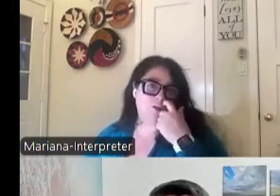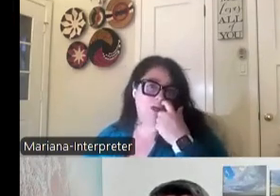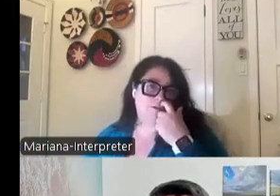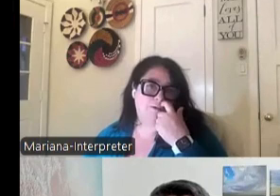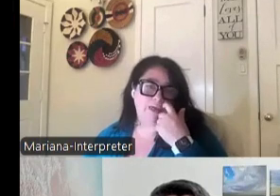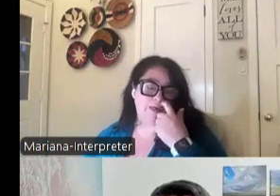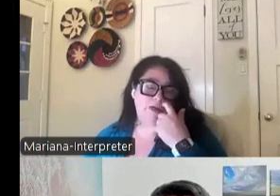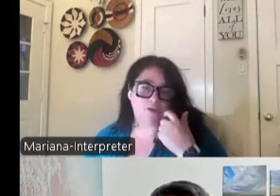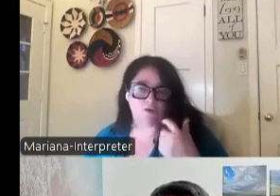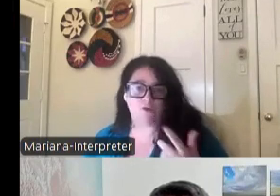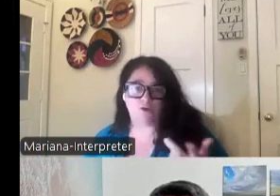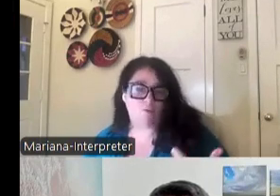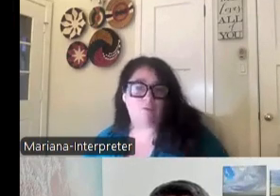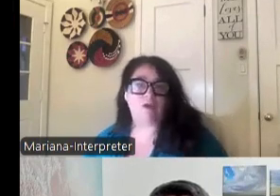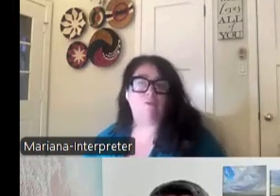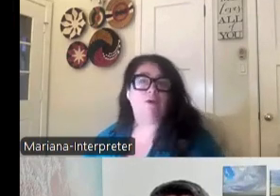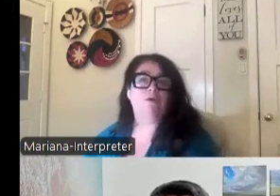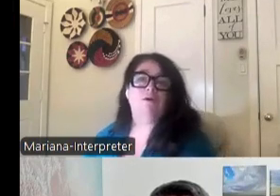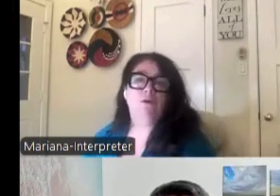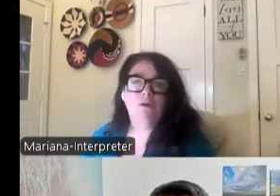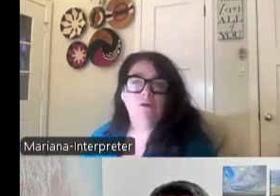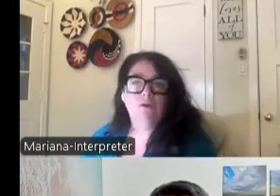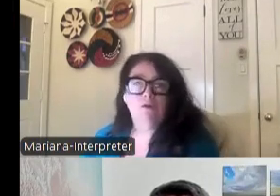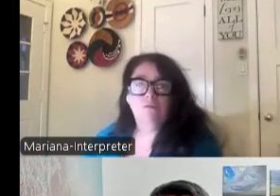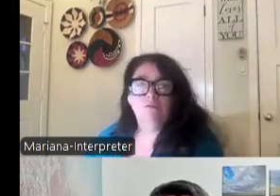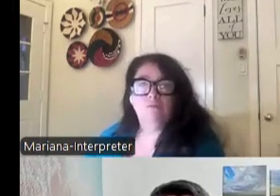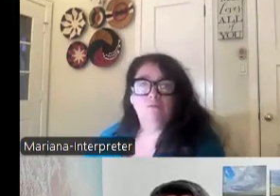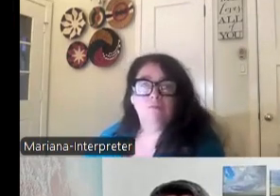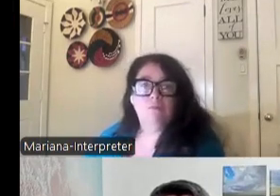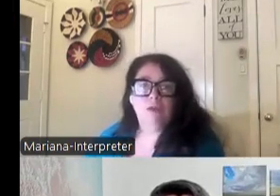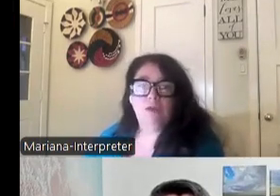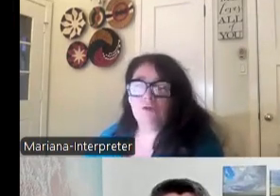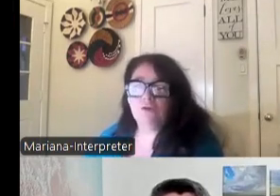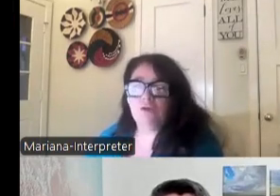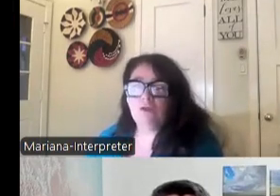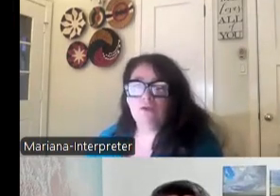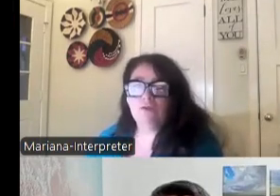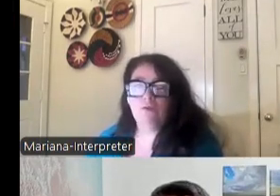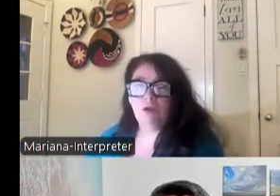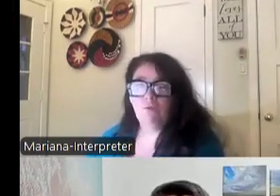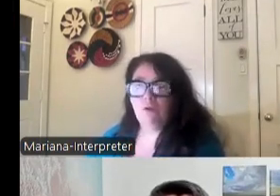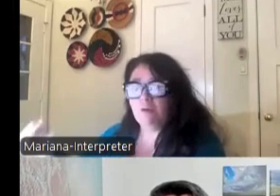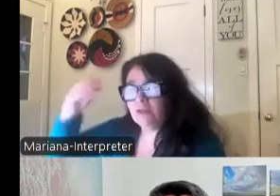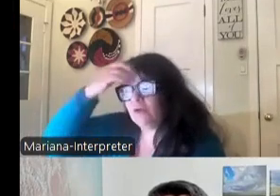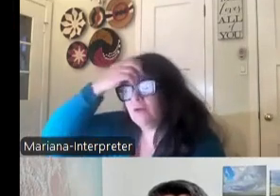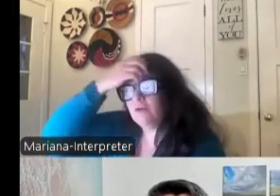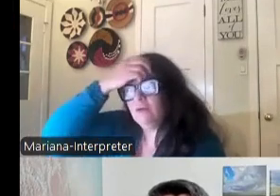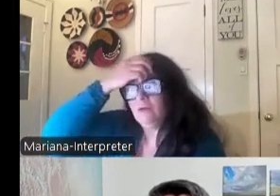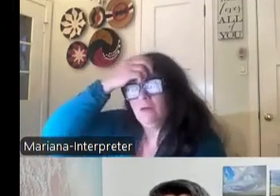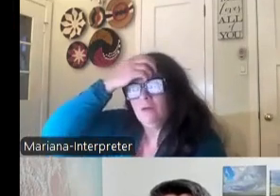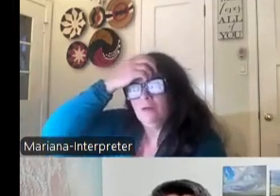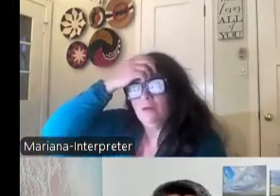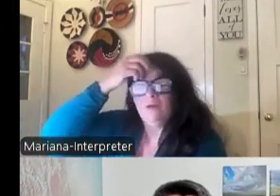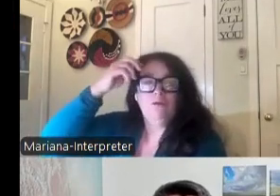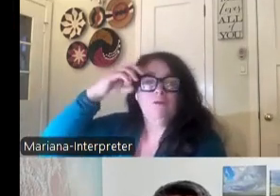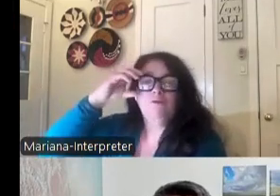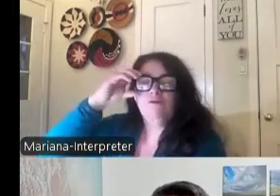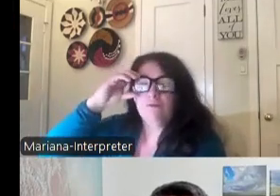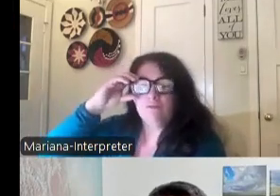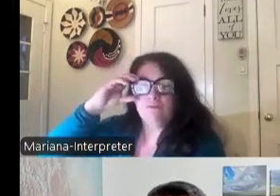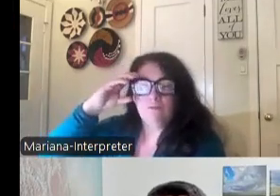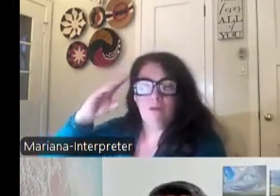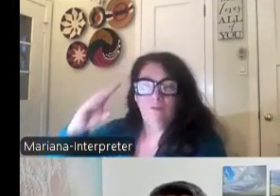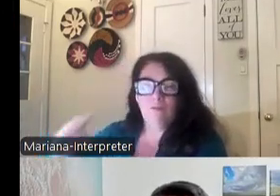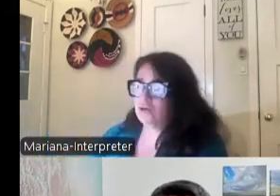the years we've seen in the past decade would have been as warm or even warmer than the previously warmest years